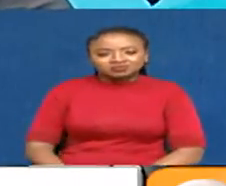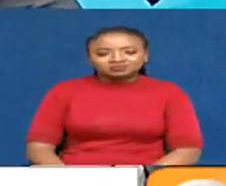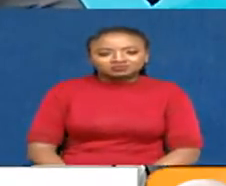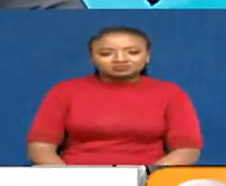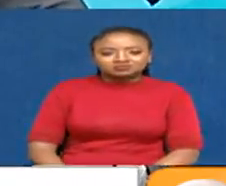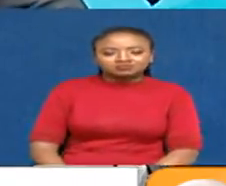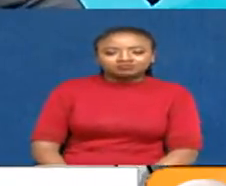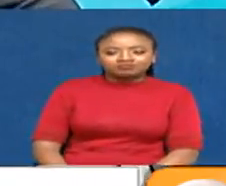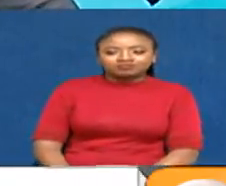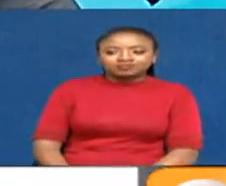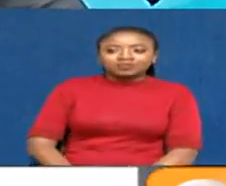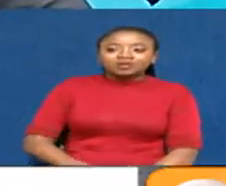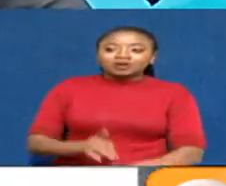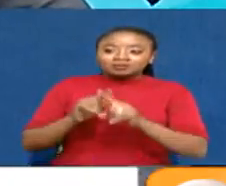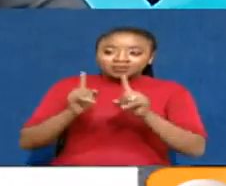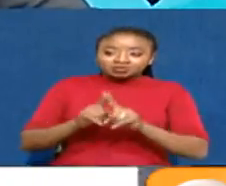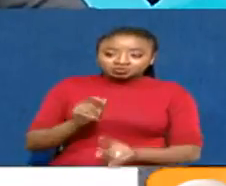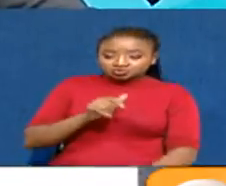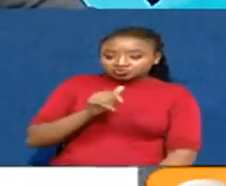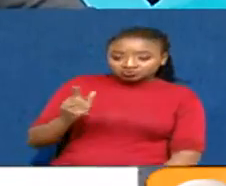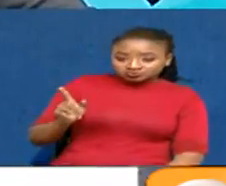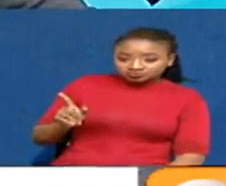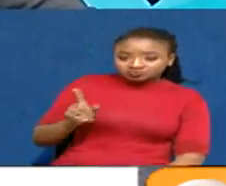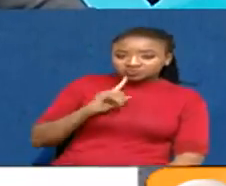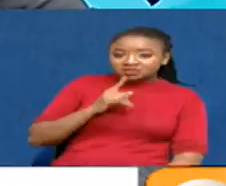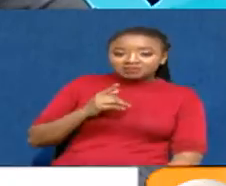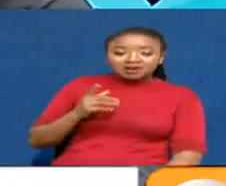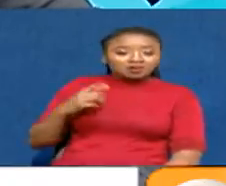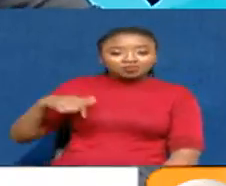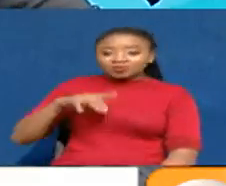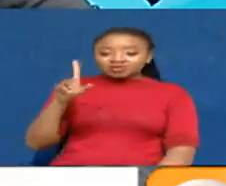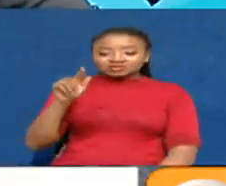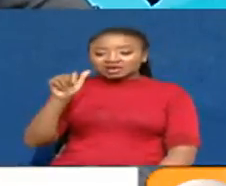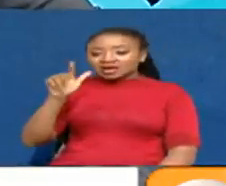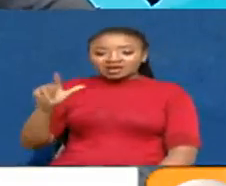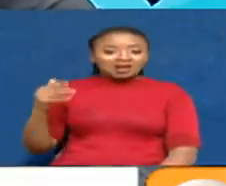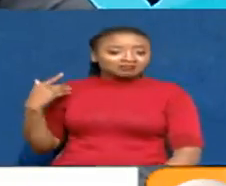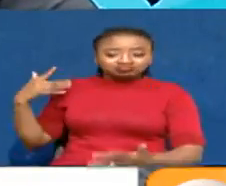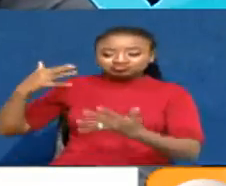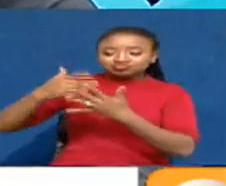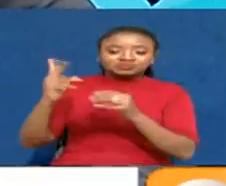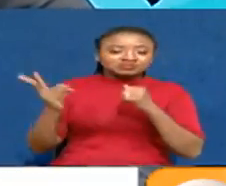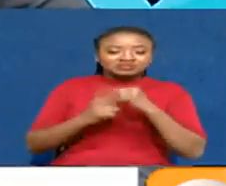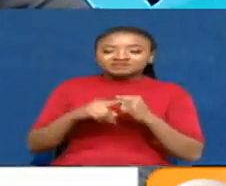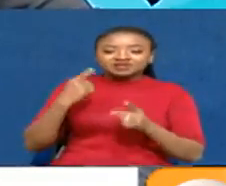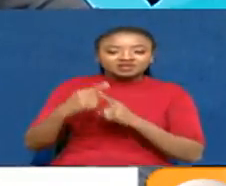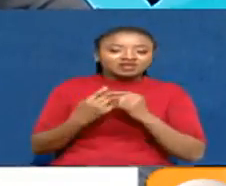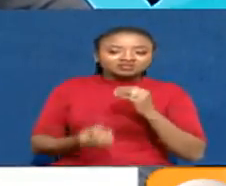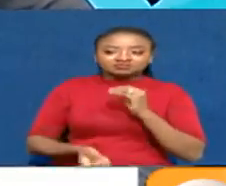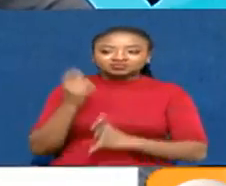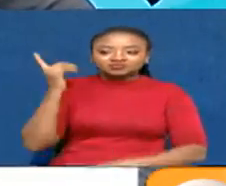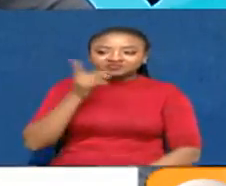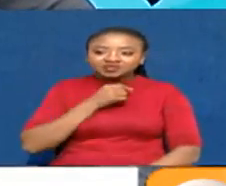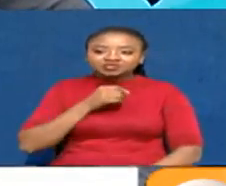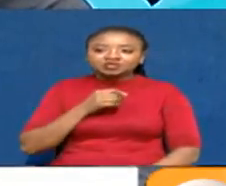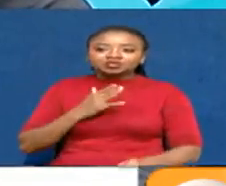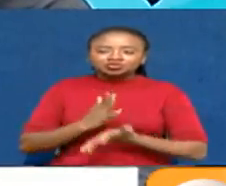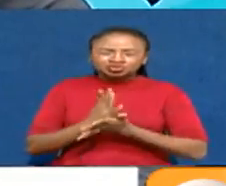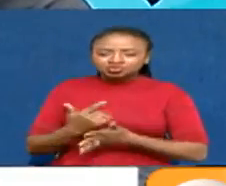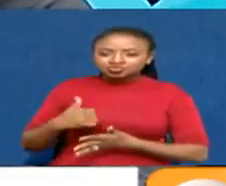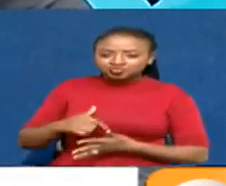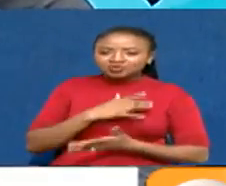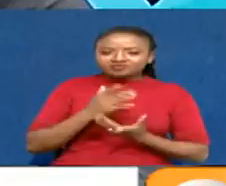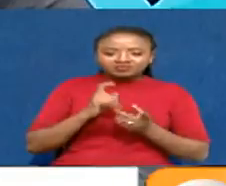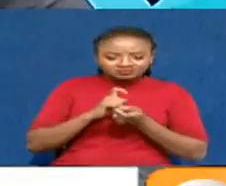old. And as Ivan has said, we have been here for 6-7 years. We've been growing with the industry. We've gone through the motions.